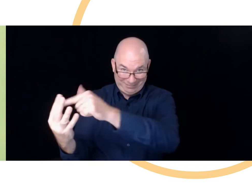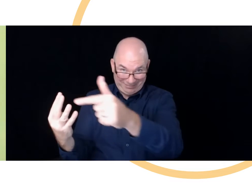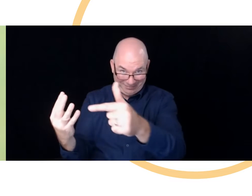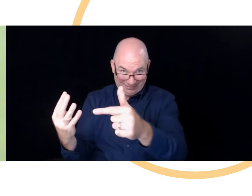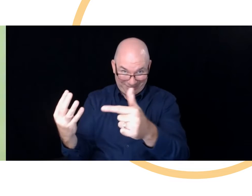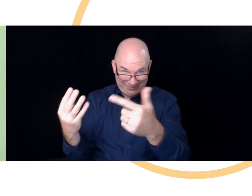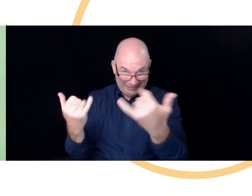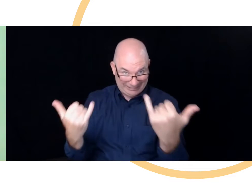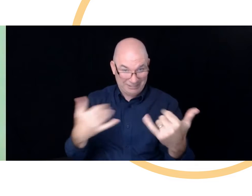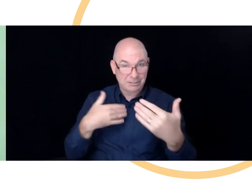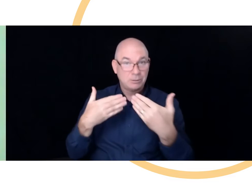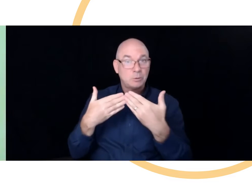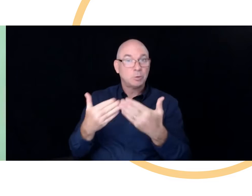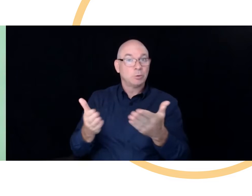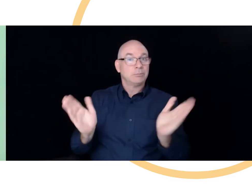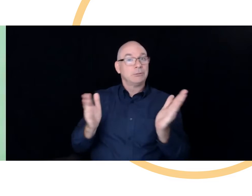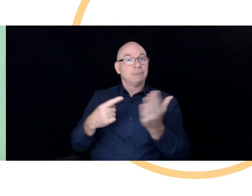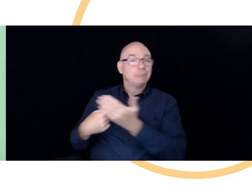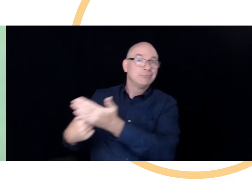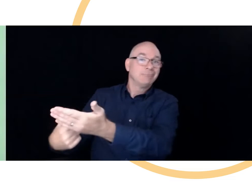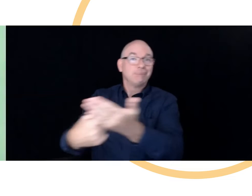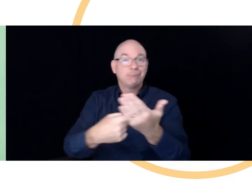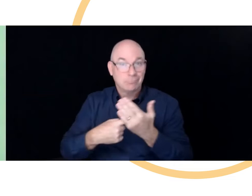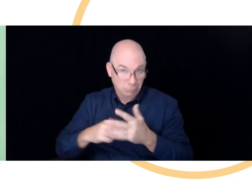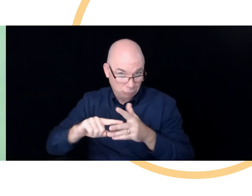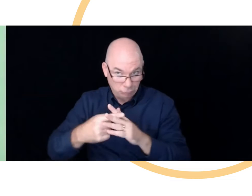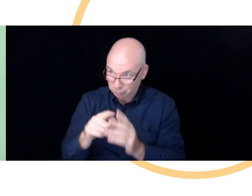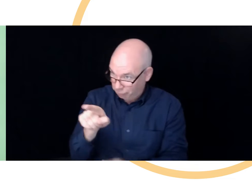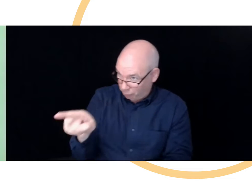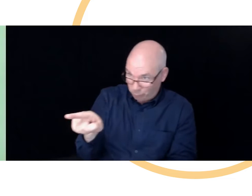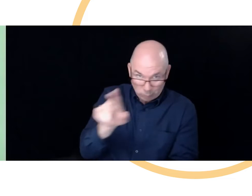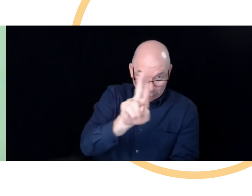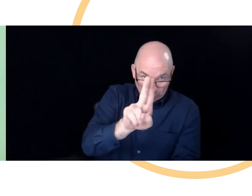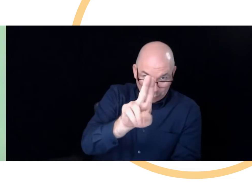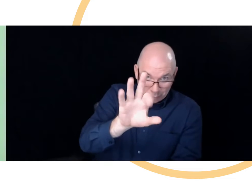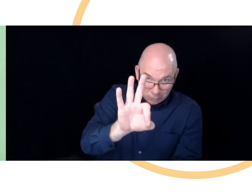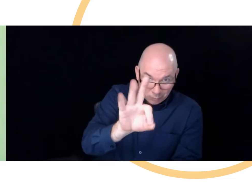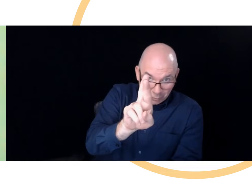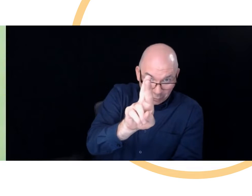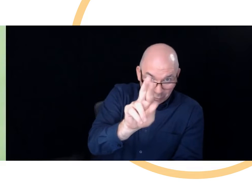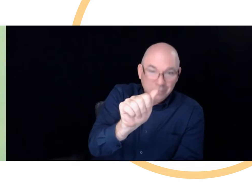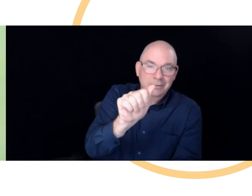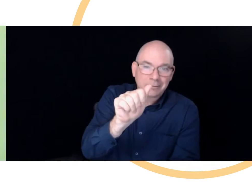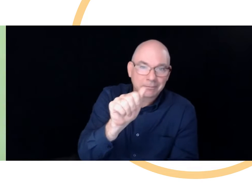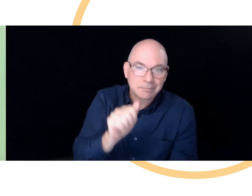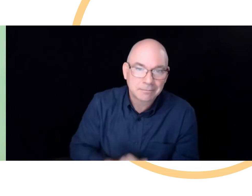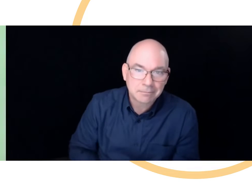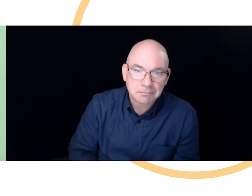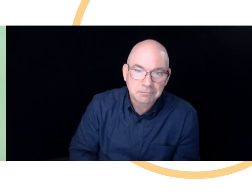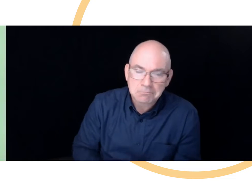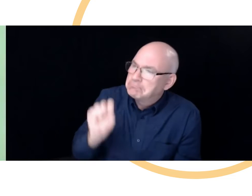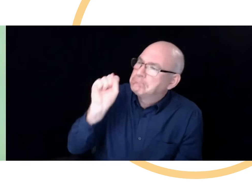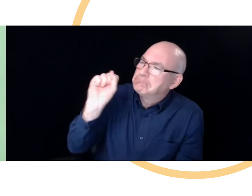to open the panel to some discussion. Let's start with you, Ufra. I would like to ask you this